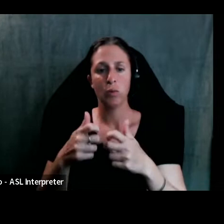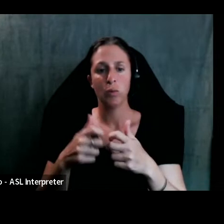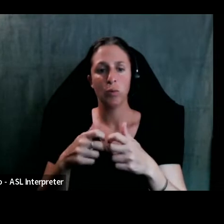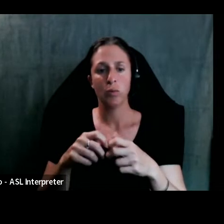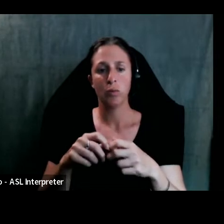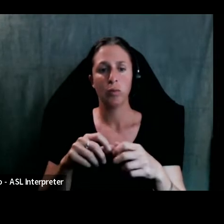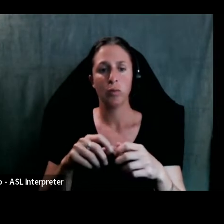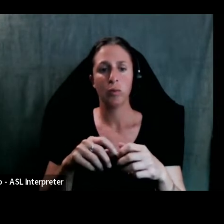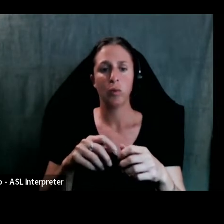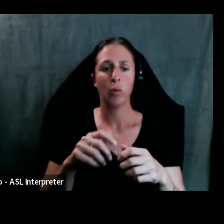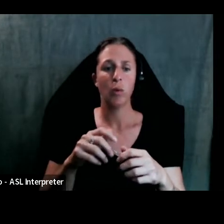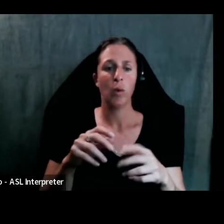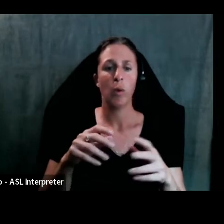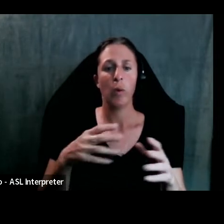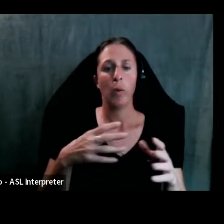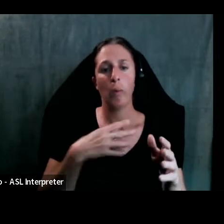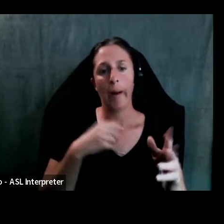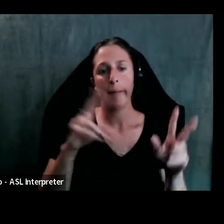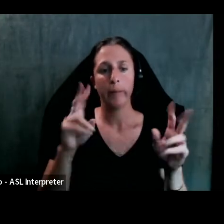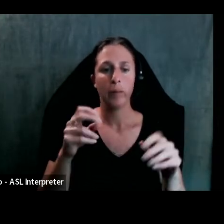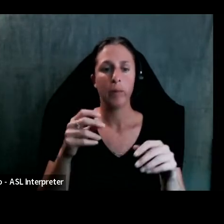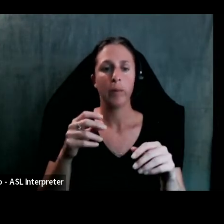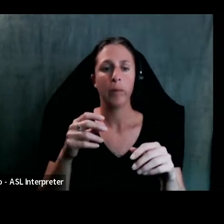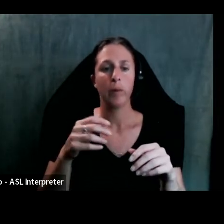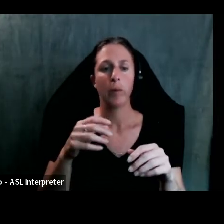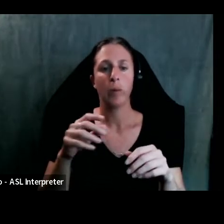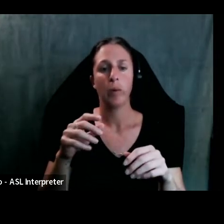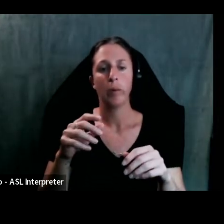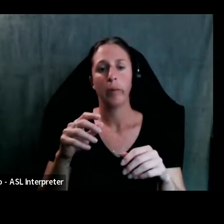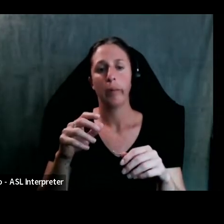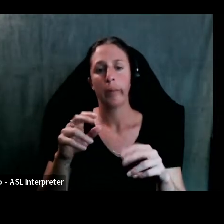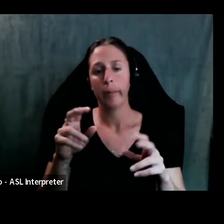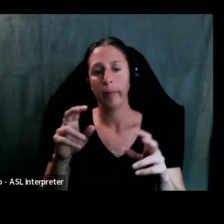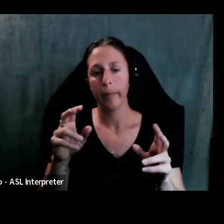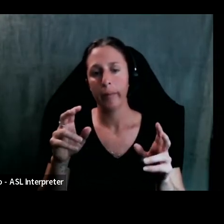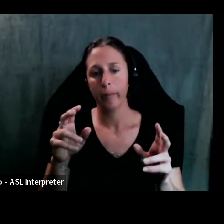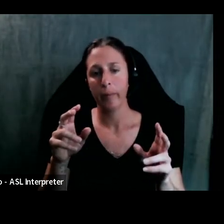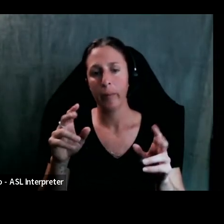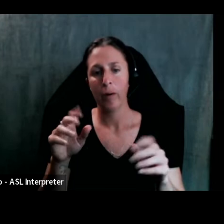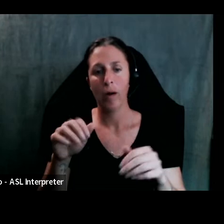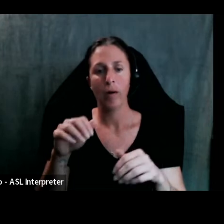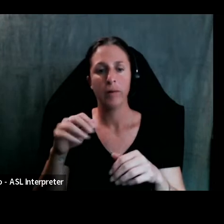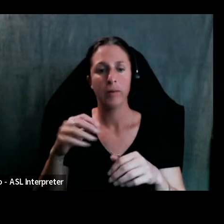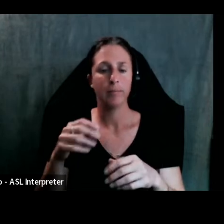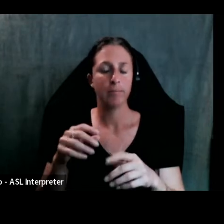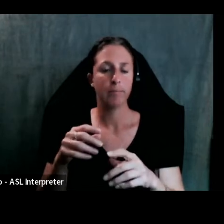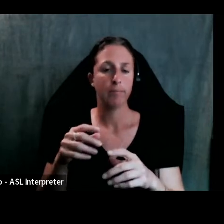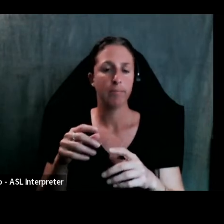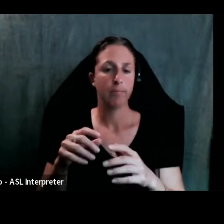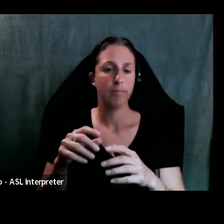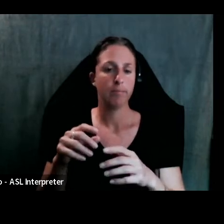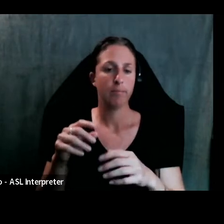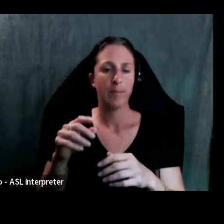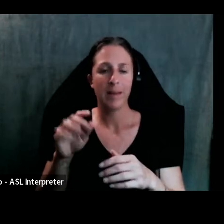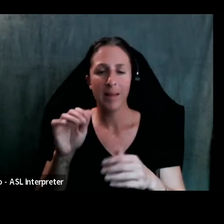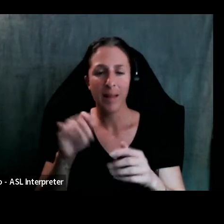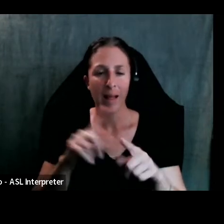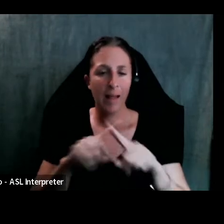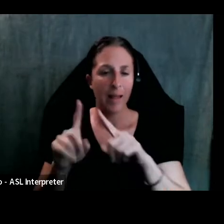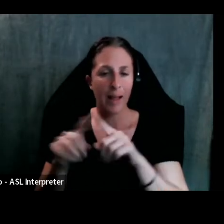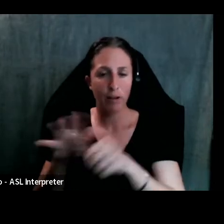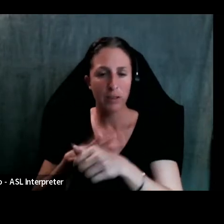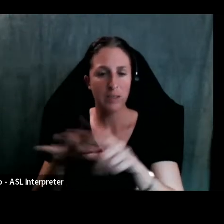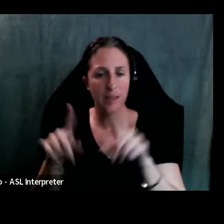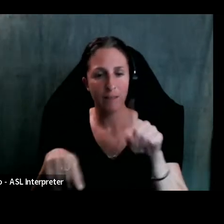white supremacy, and more that includes other areas of diversity. So looking at page 10 and page 22, it seems like